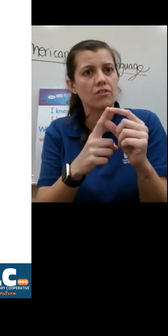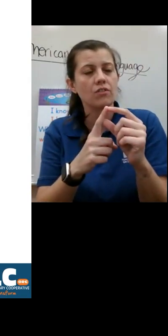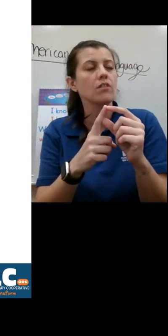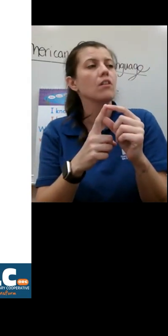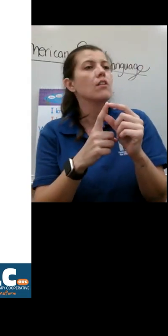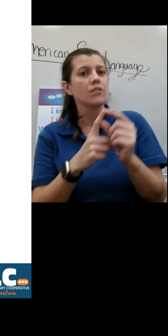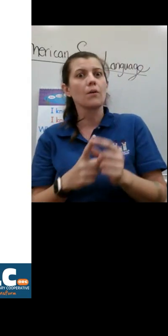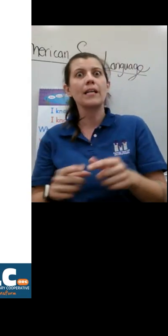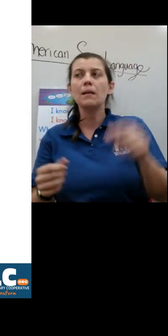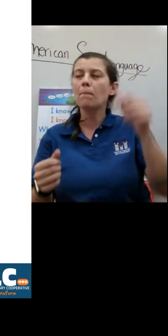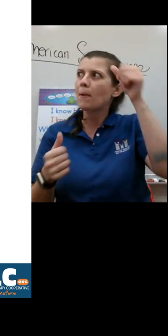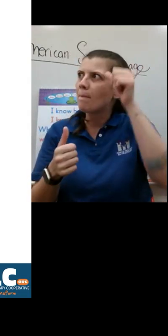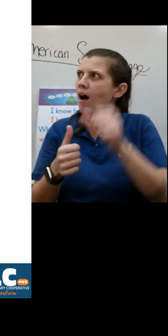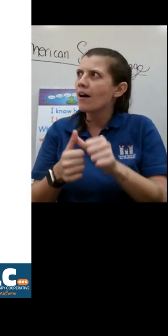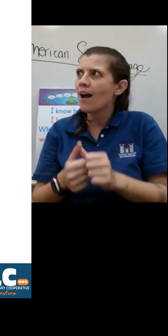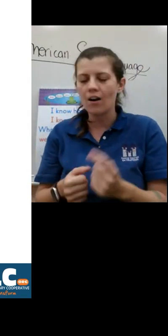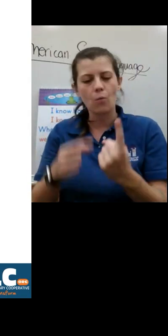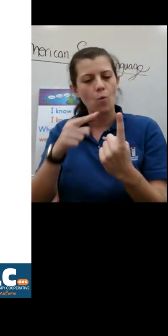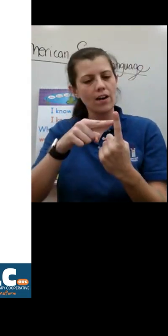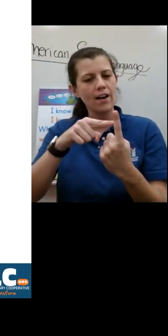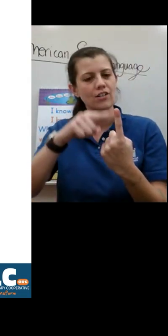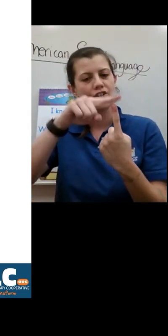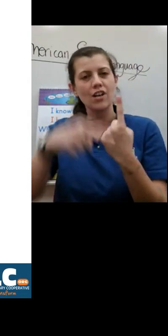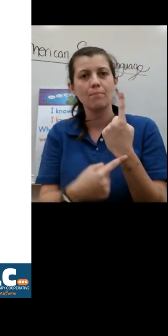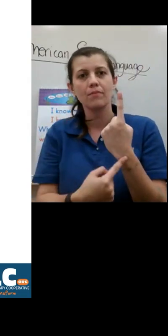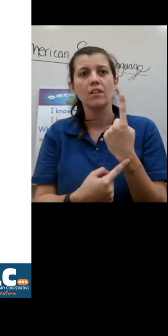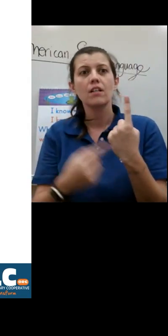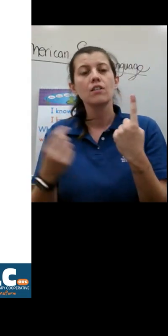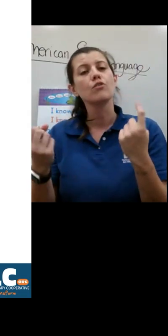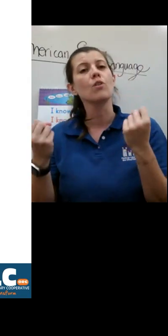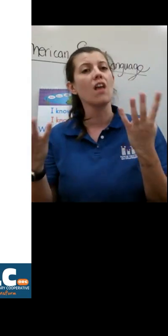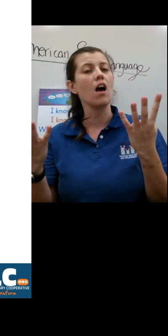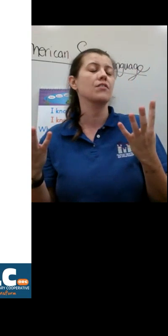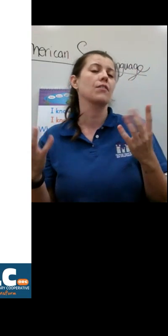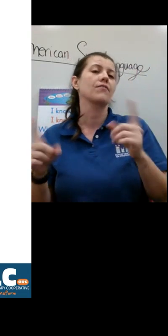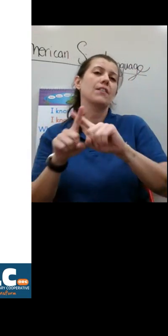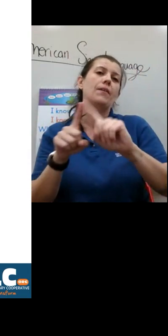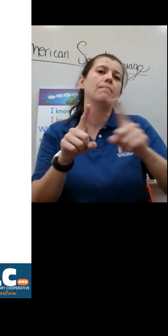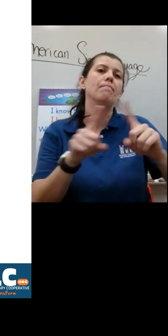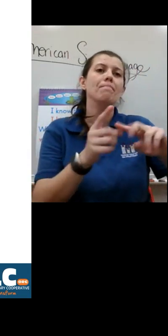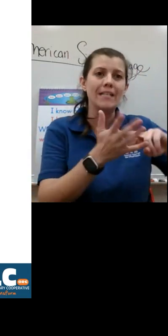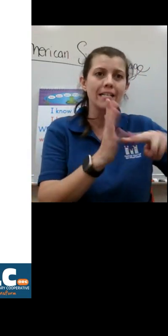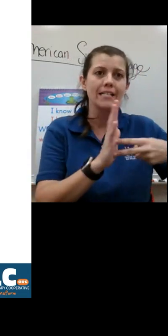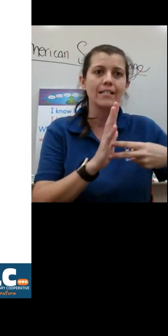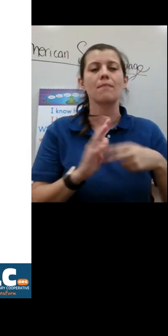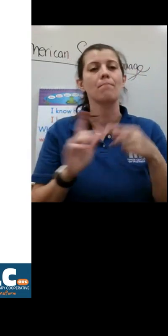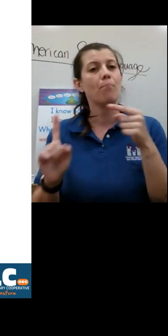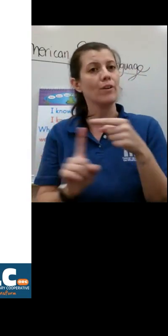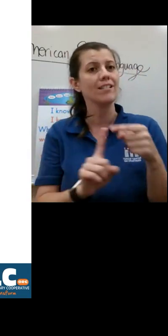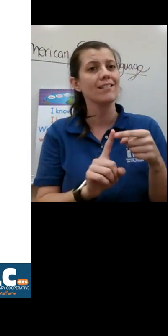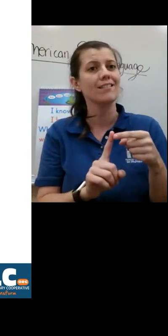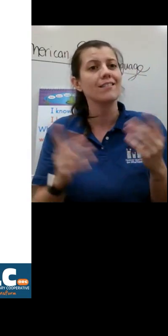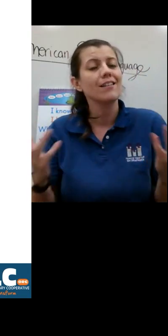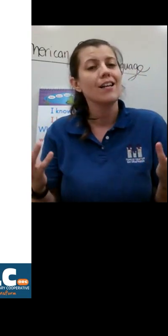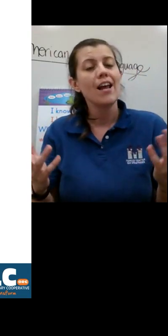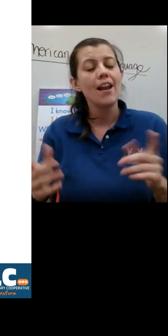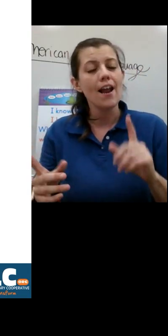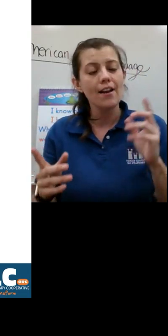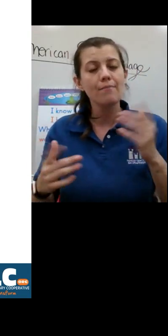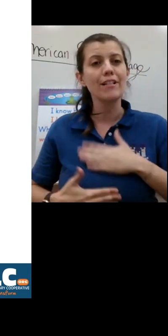many words. So keep in mind how one handshake can do lots of different meanings and